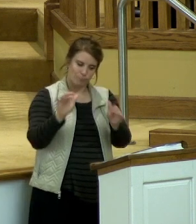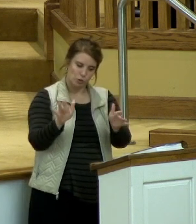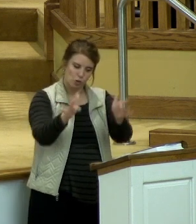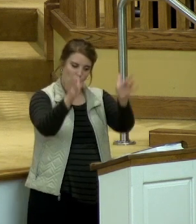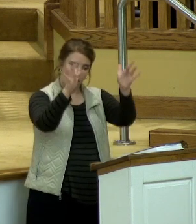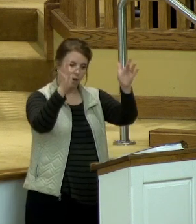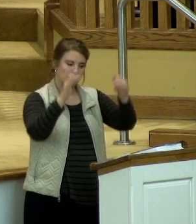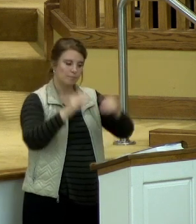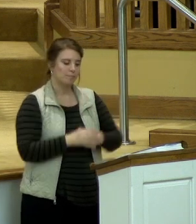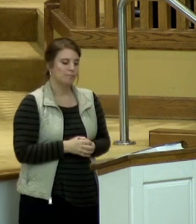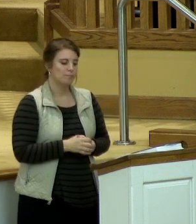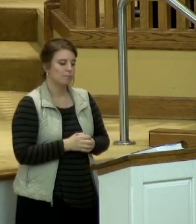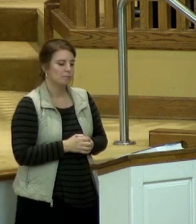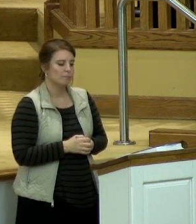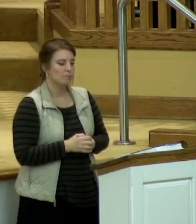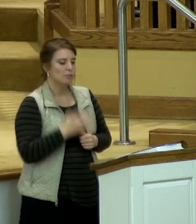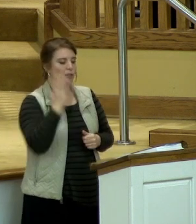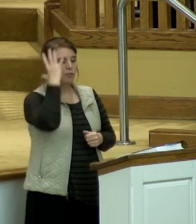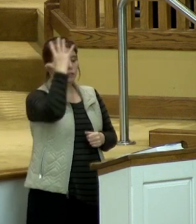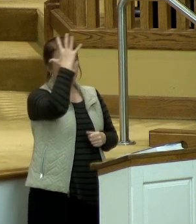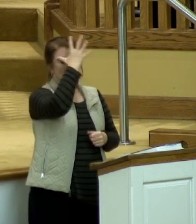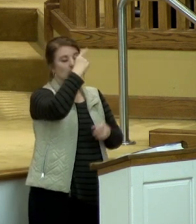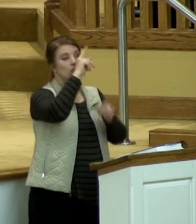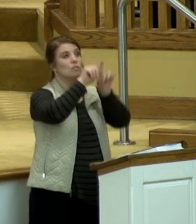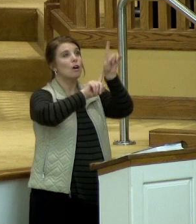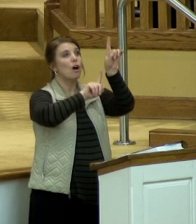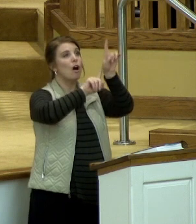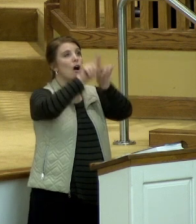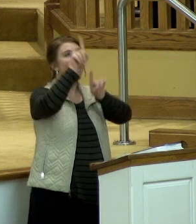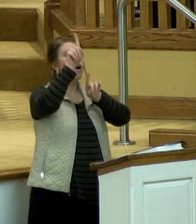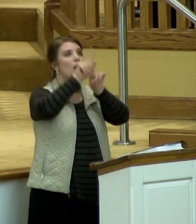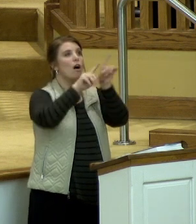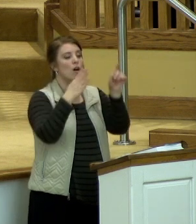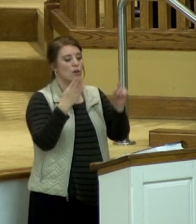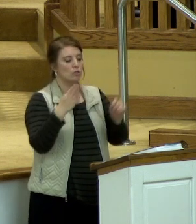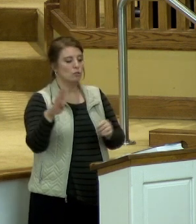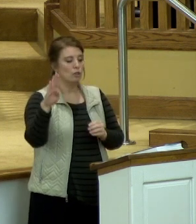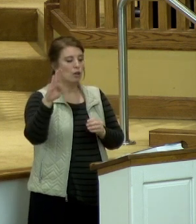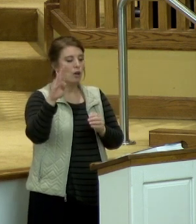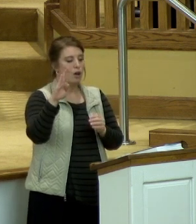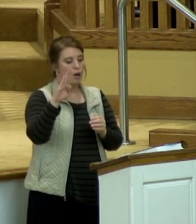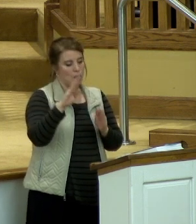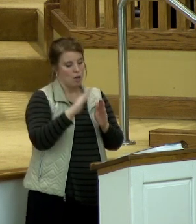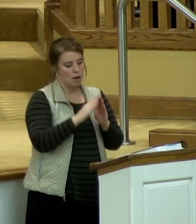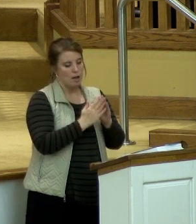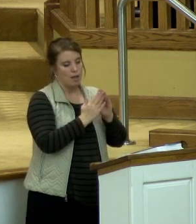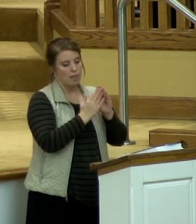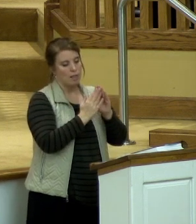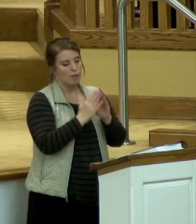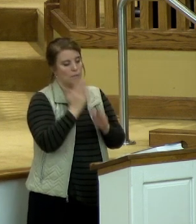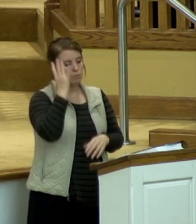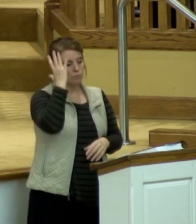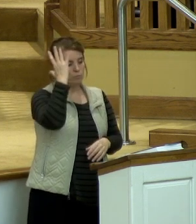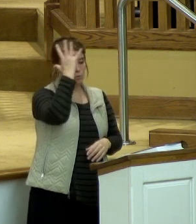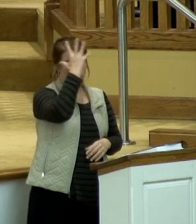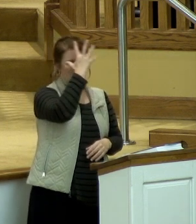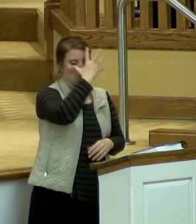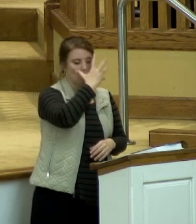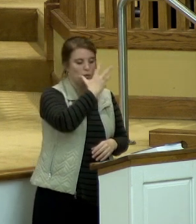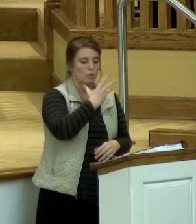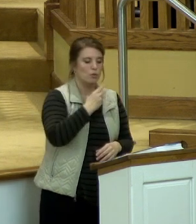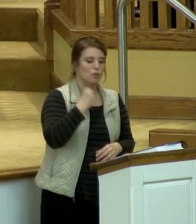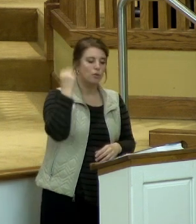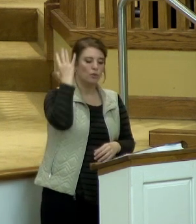on. Oh, beautiful star, beautiful, beautiful star of Bethlehem, star